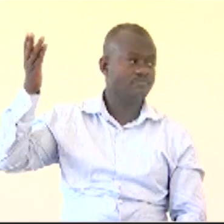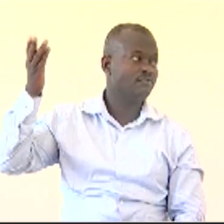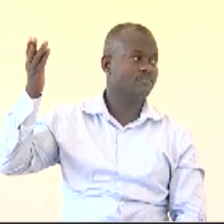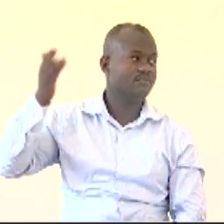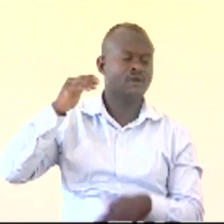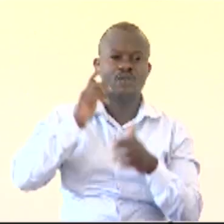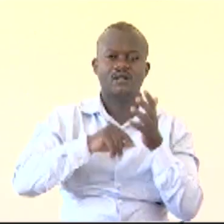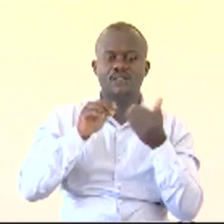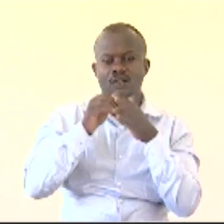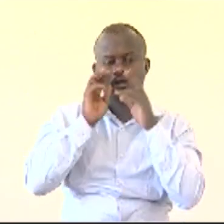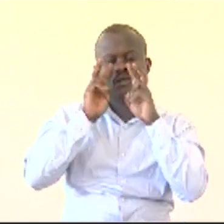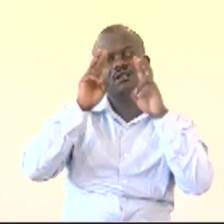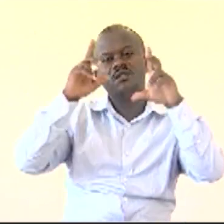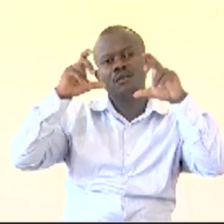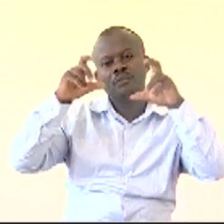What do you see on the diagram, student?